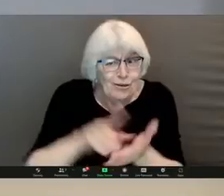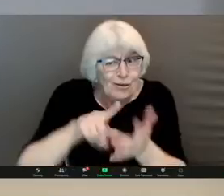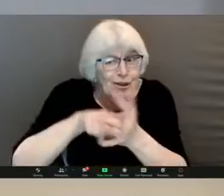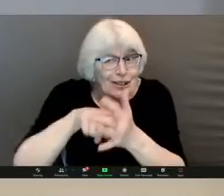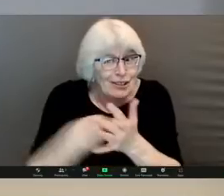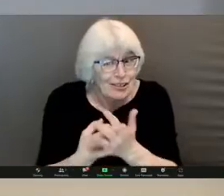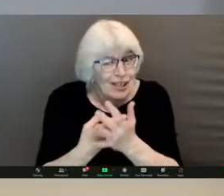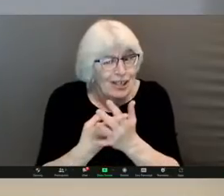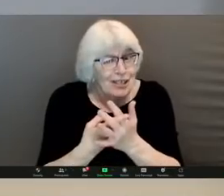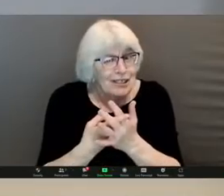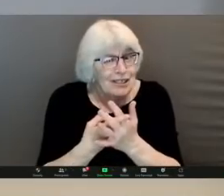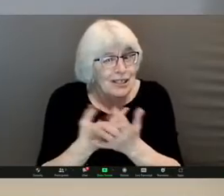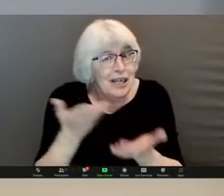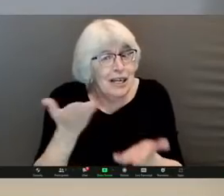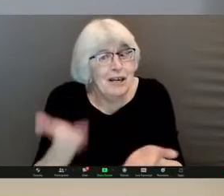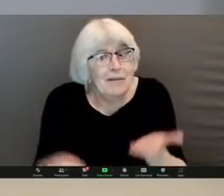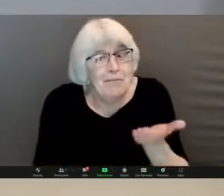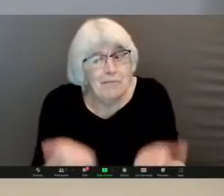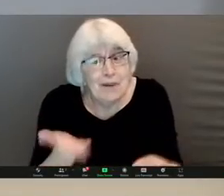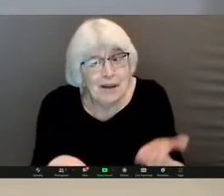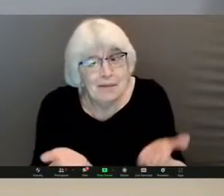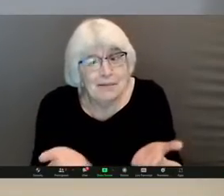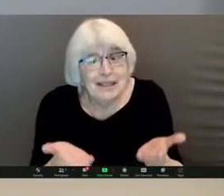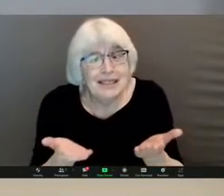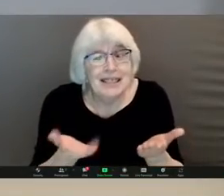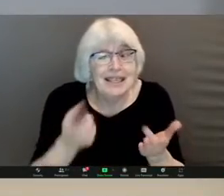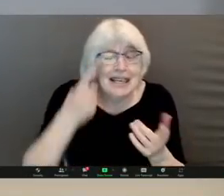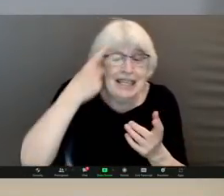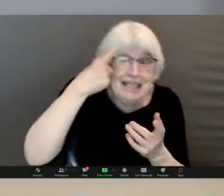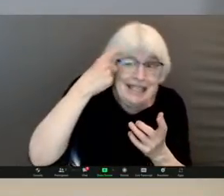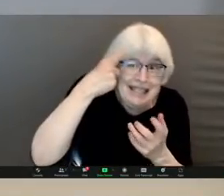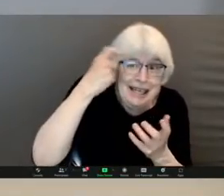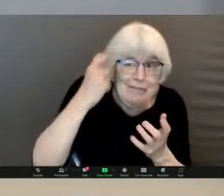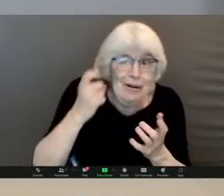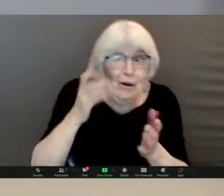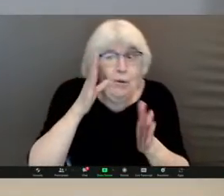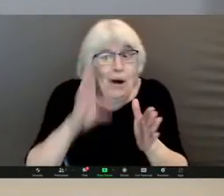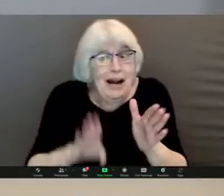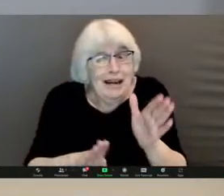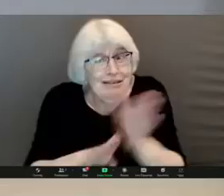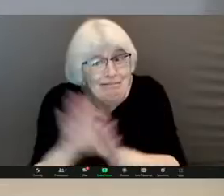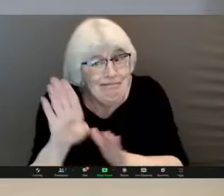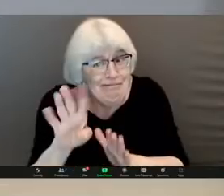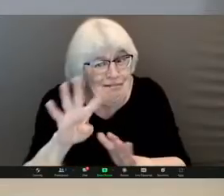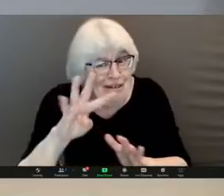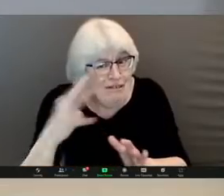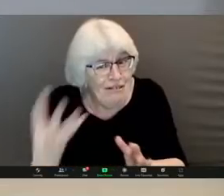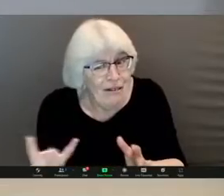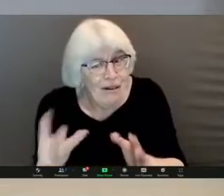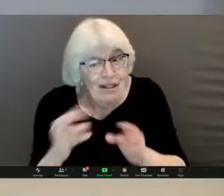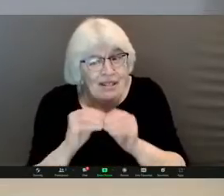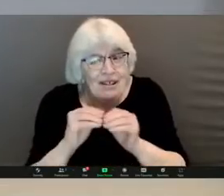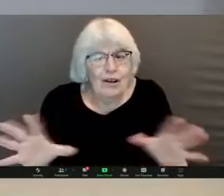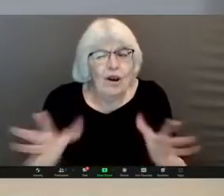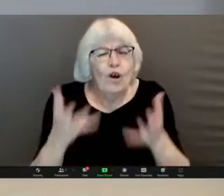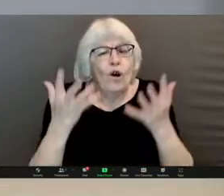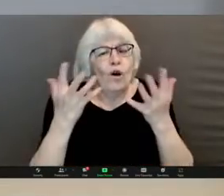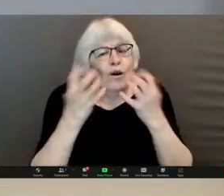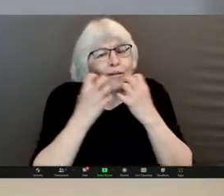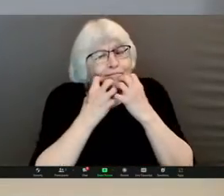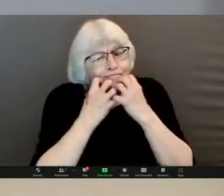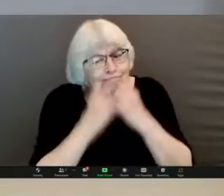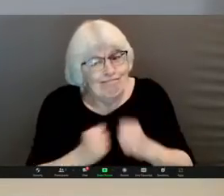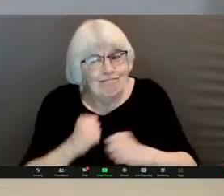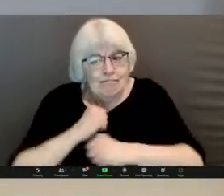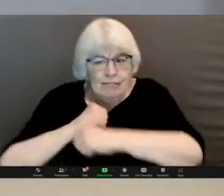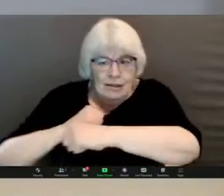need to continue to keep Islanders safe, but at the same time continuing to get us back to